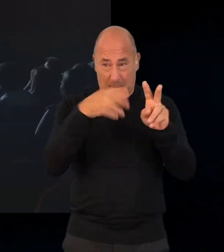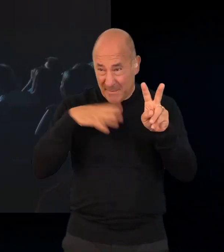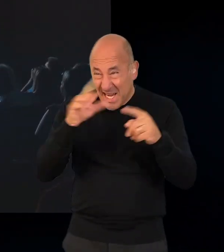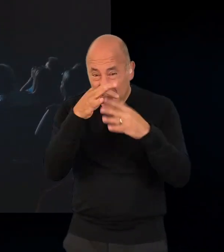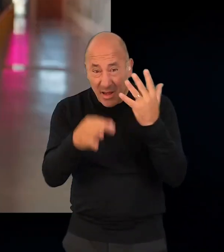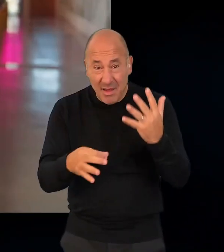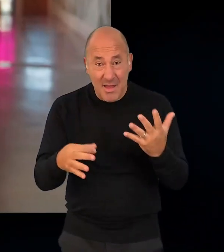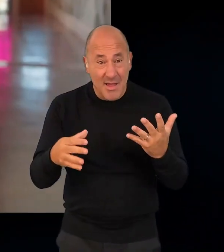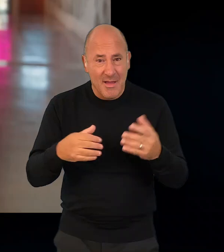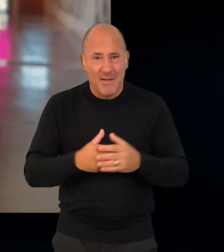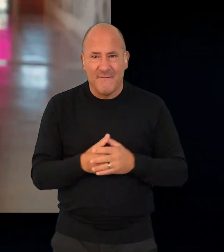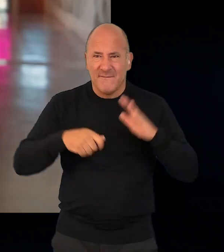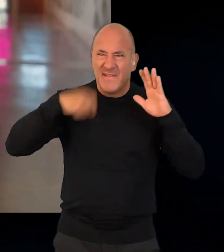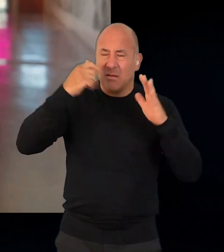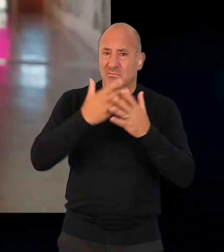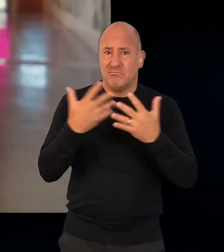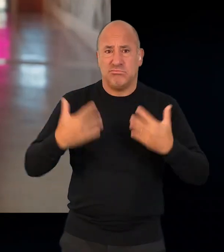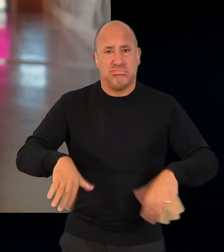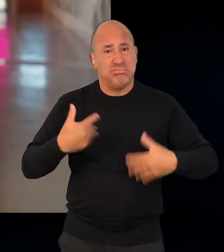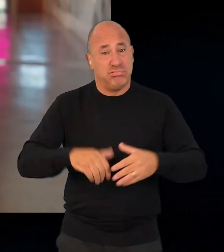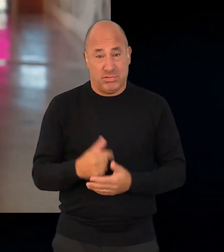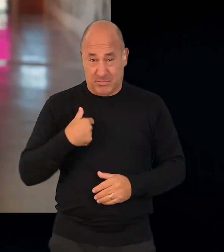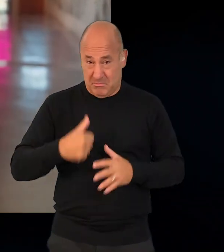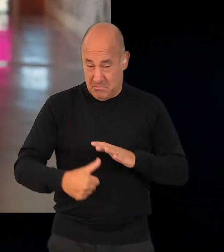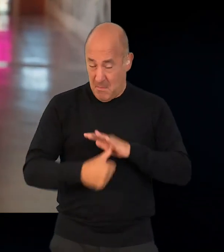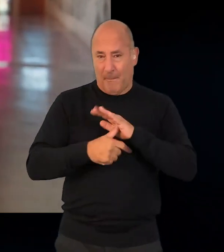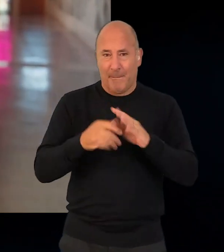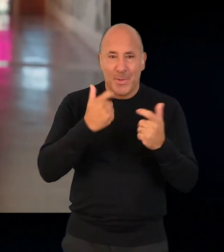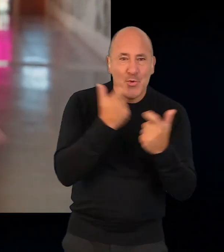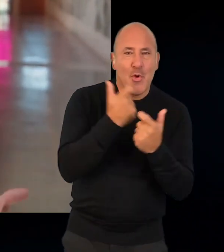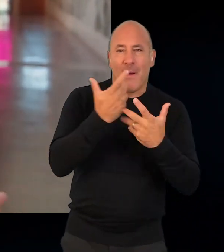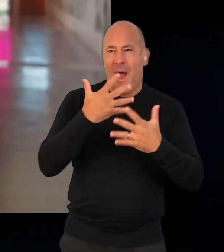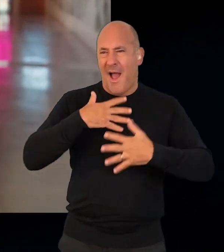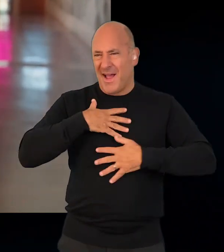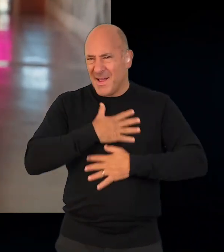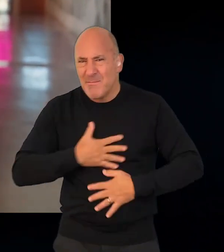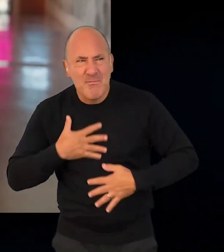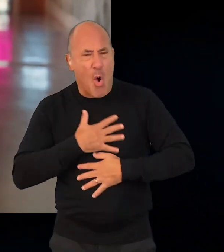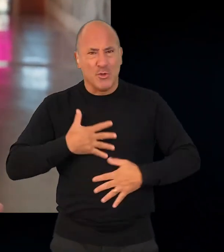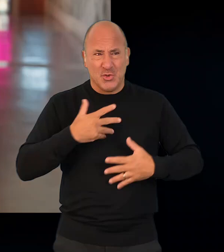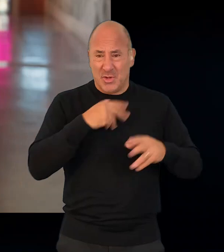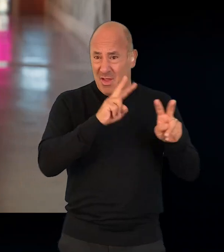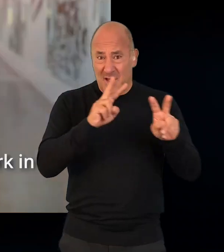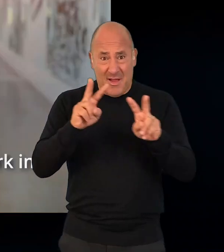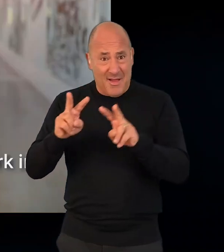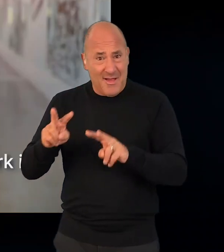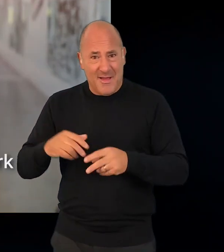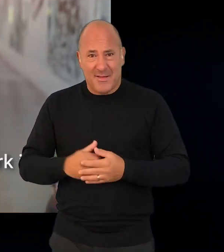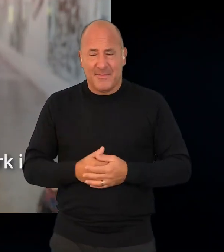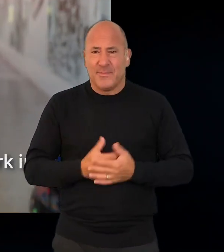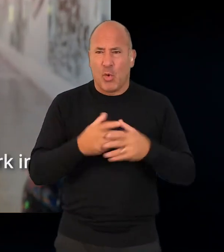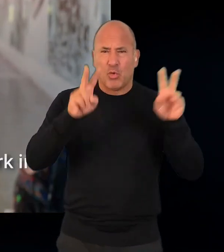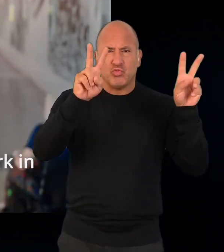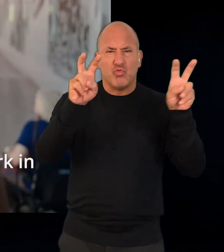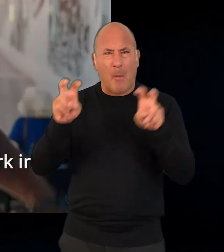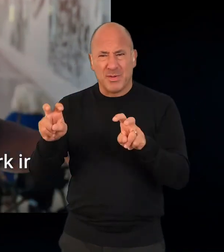that they've developed. Films were incredible. I was really, really impressed with the humour and the emotion. A lot of the topics touched